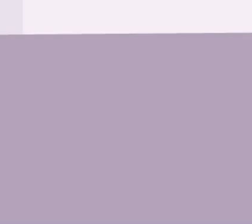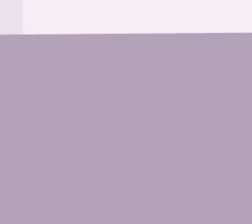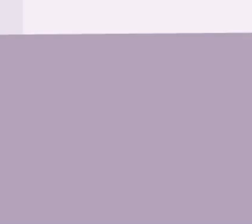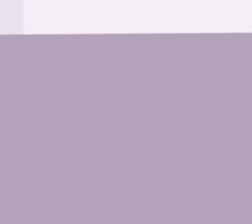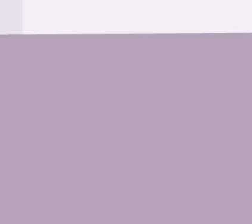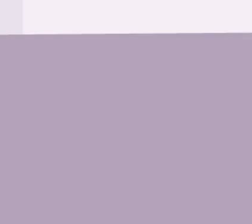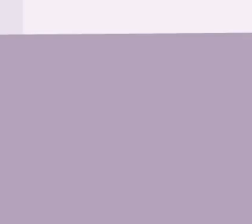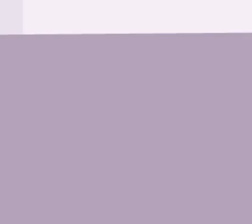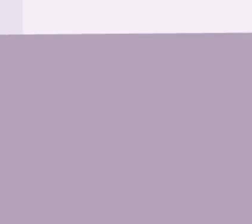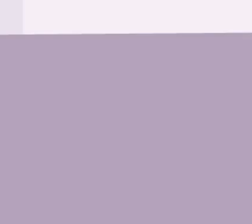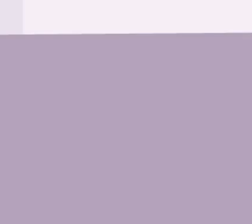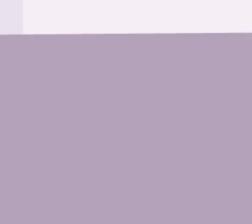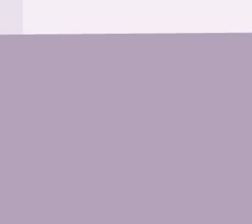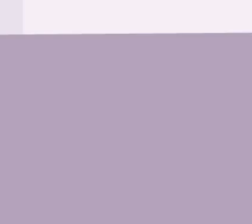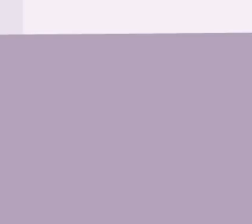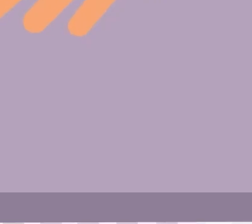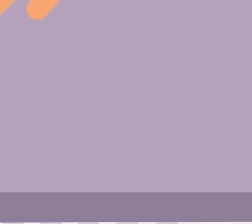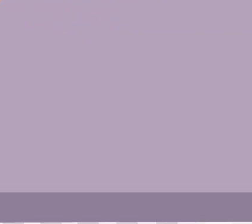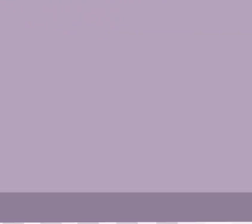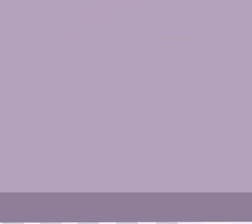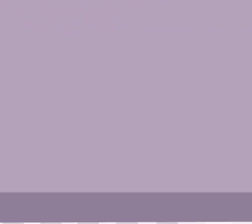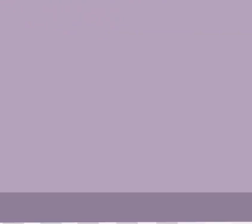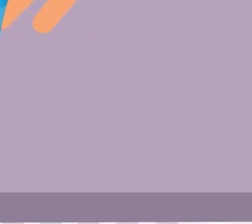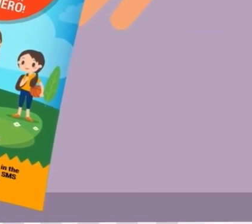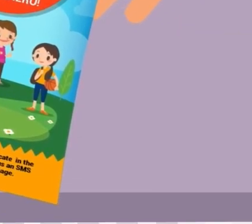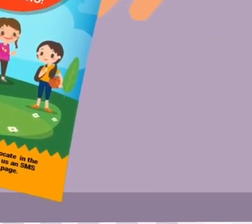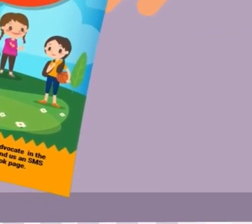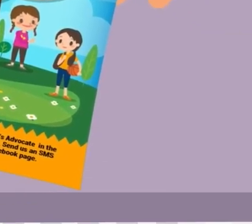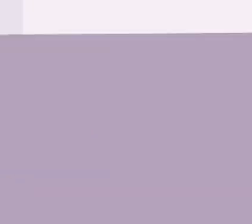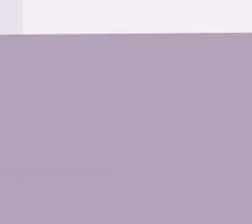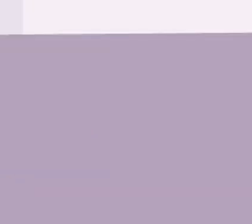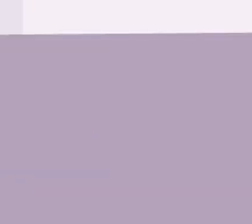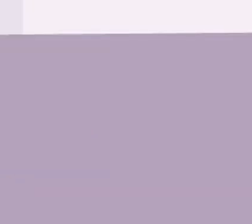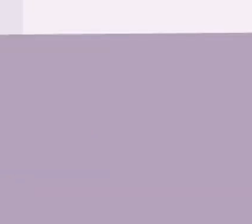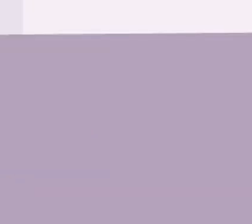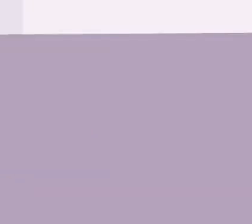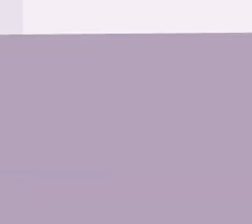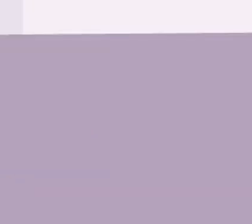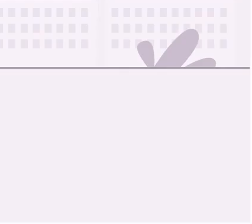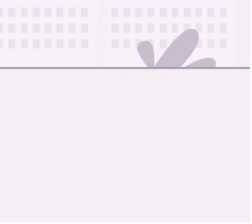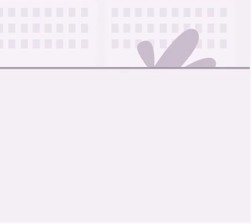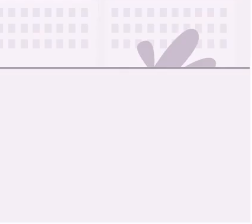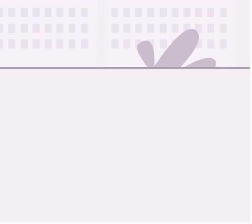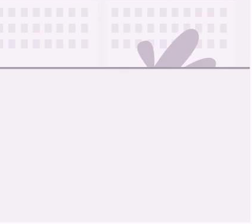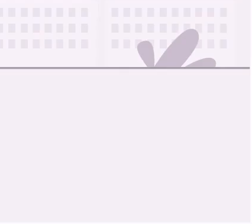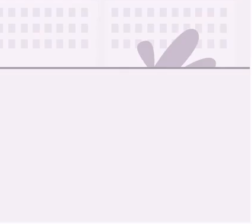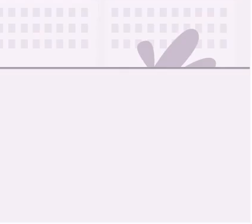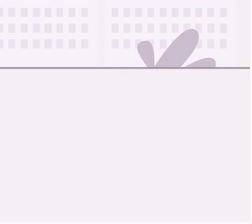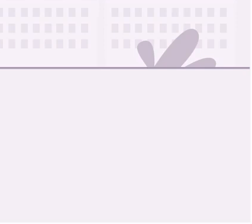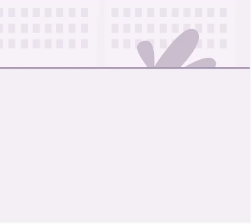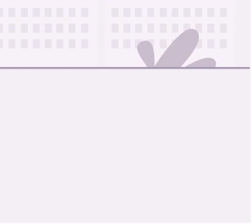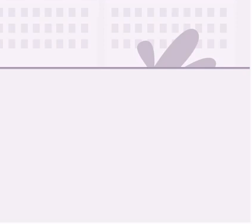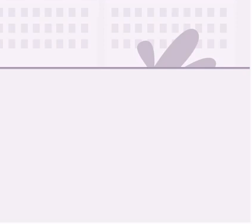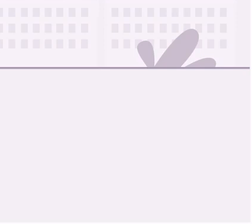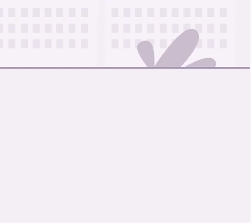is anyone under the age of 18 years. Check out some of the rights meant to protect you. For more information, contact